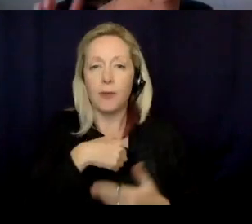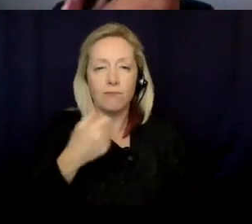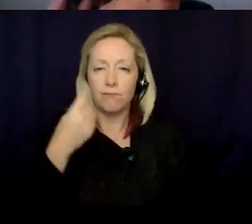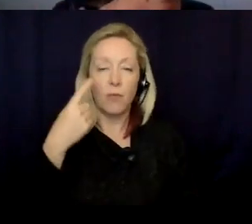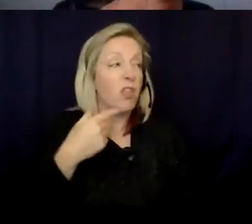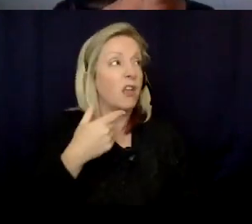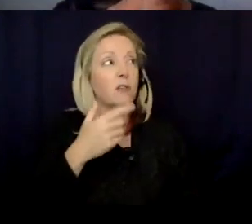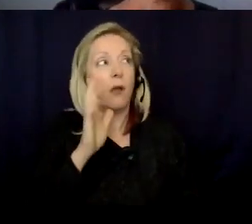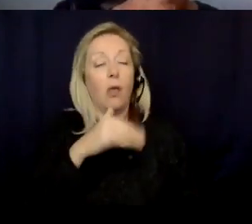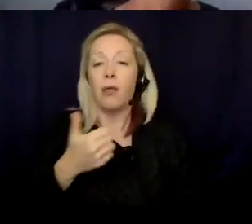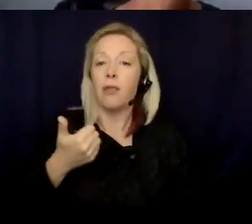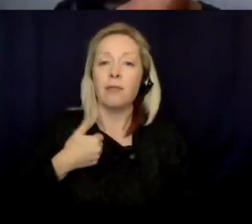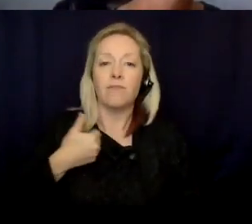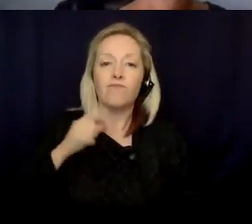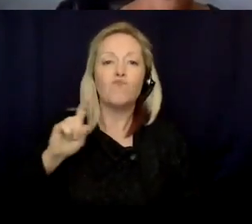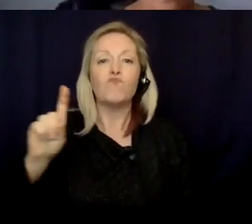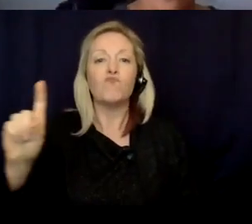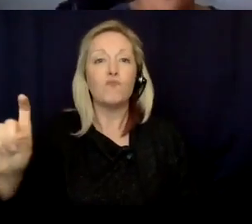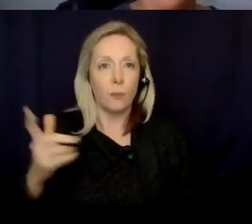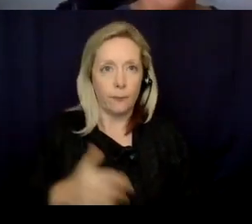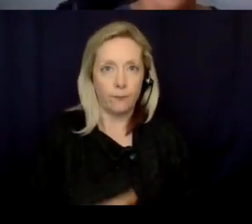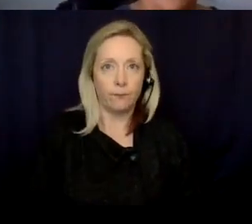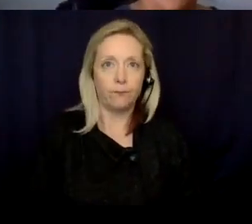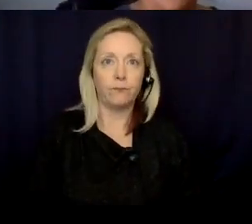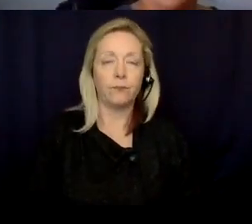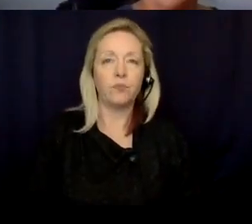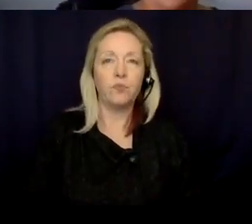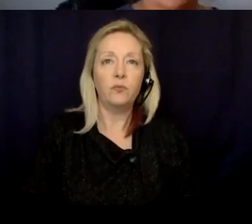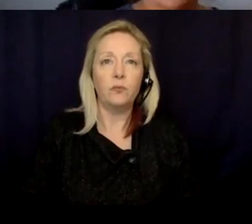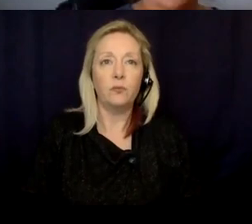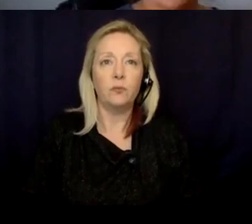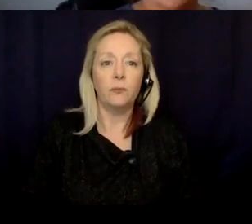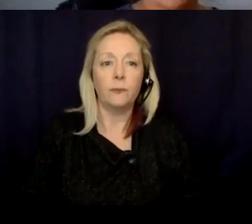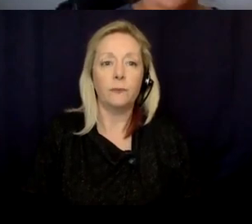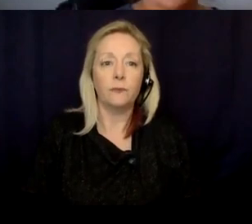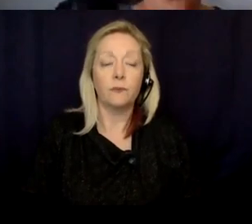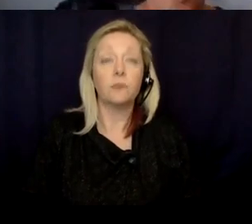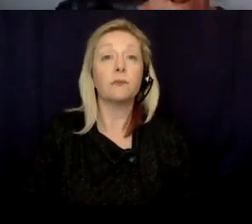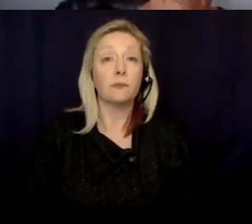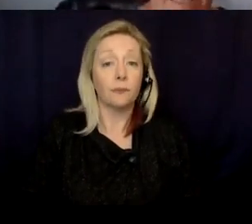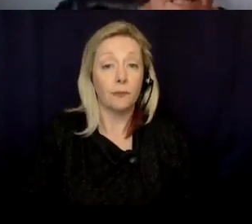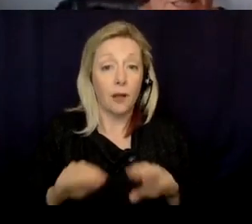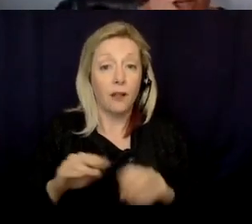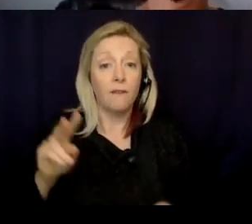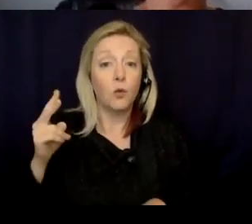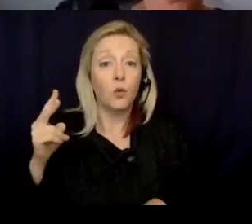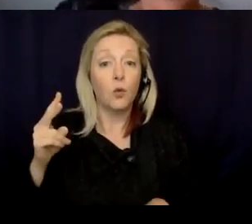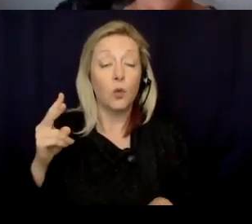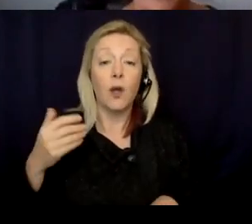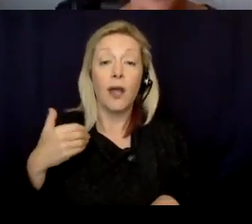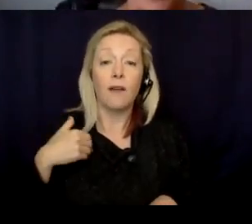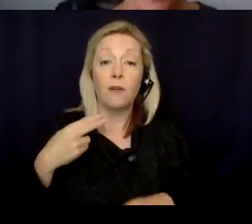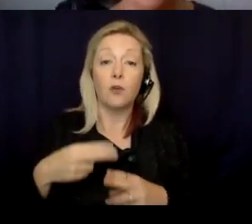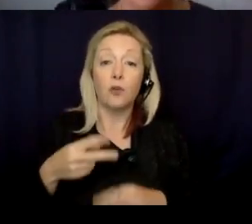tool in getting what they want. Okay, so this is where we get to